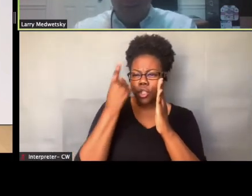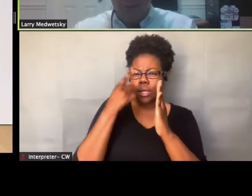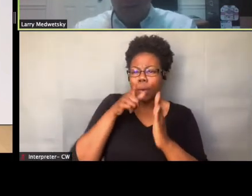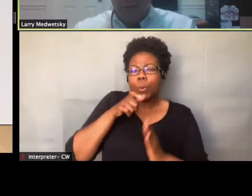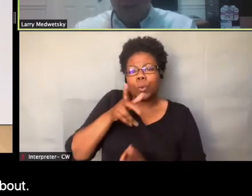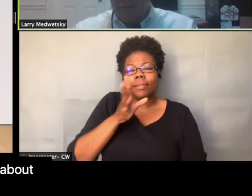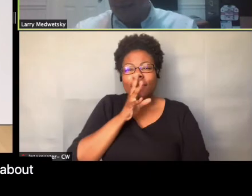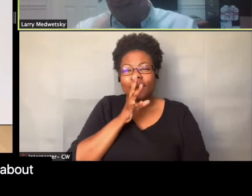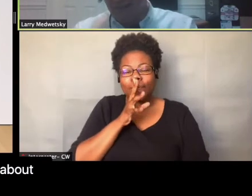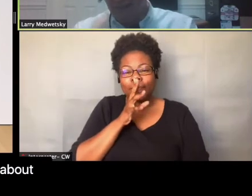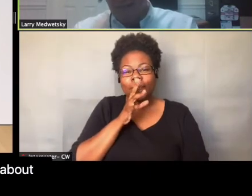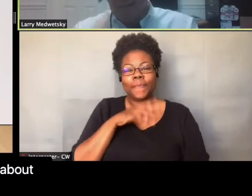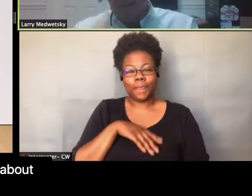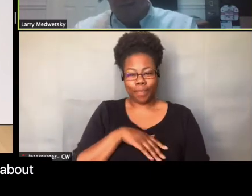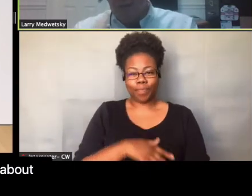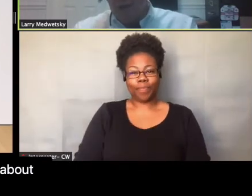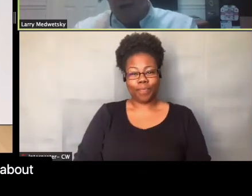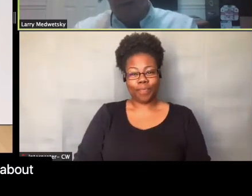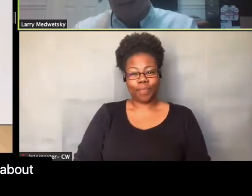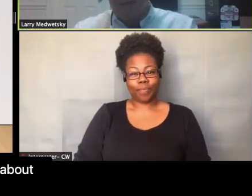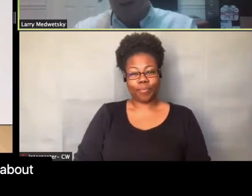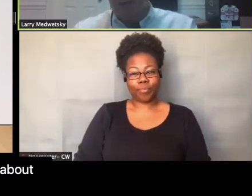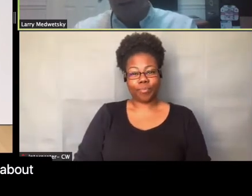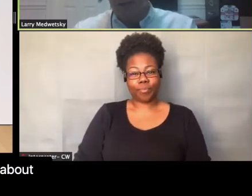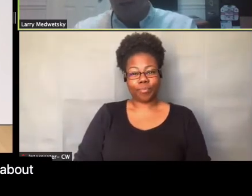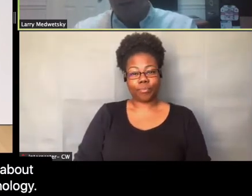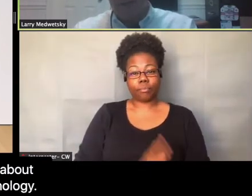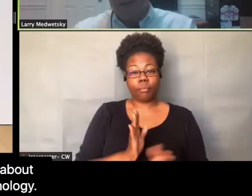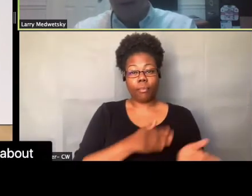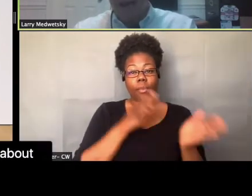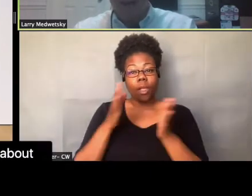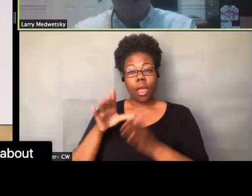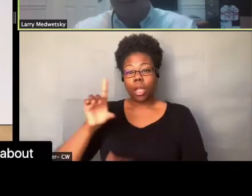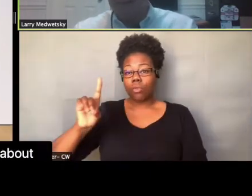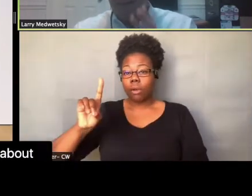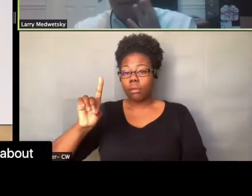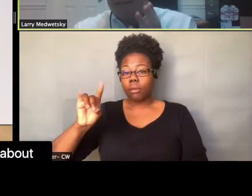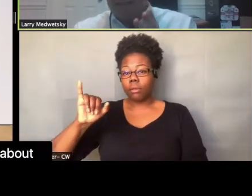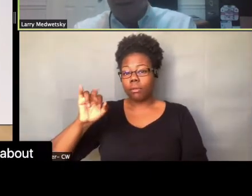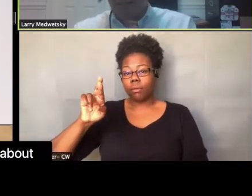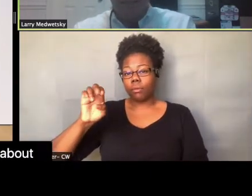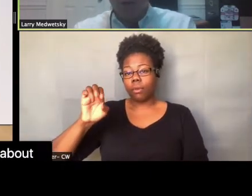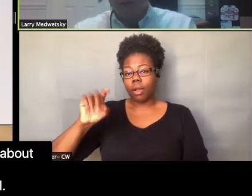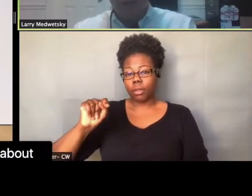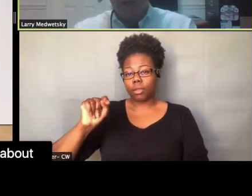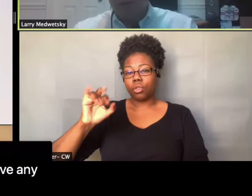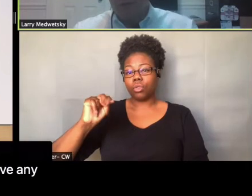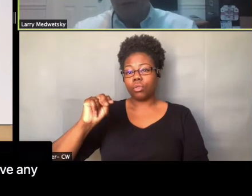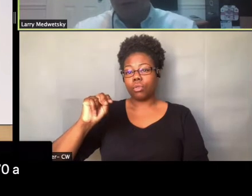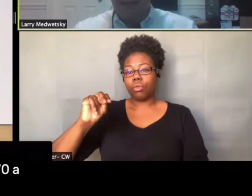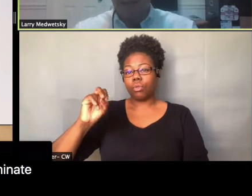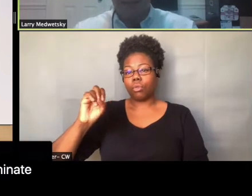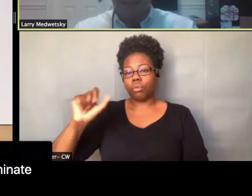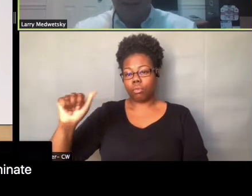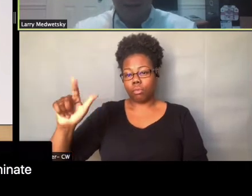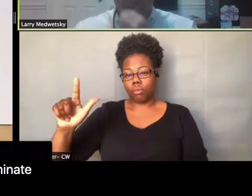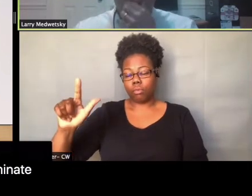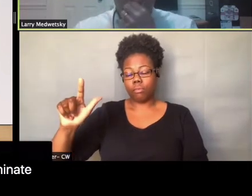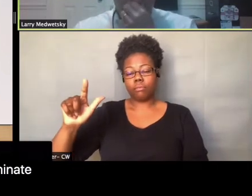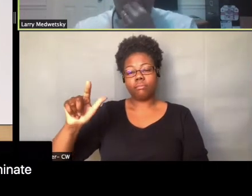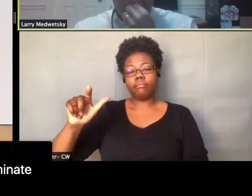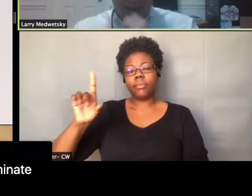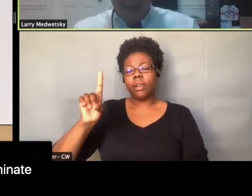about directional, we're going to talk about the technology that used to be around in the 70s all the way to about